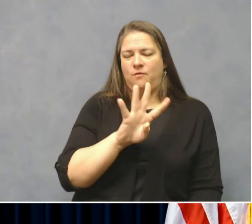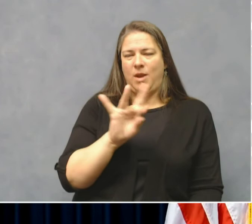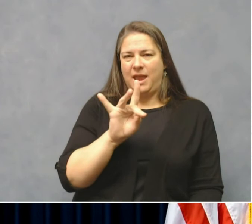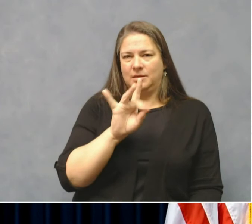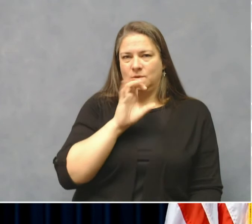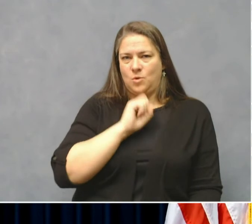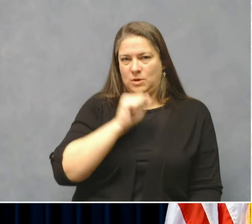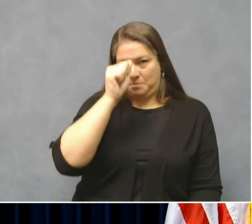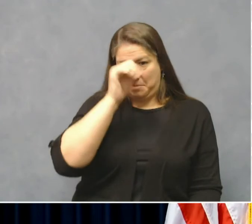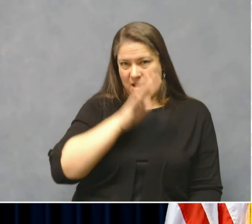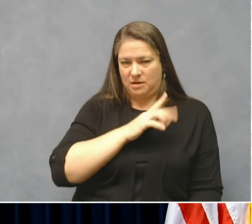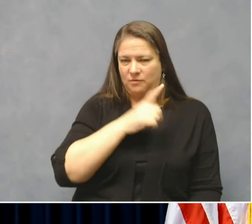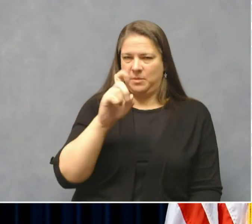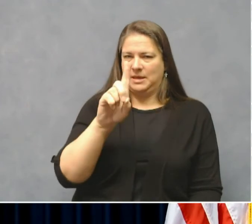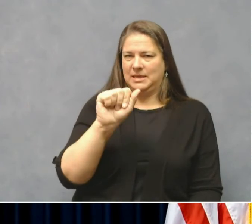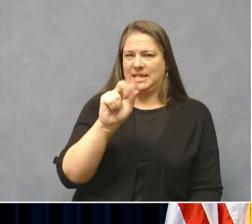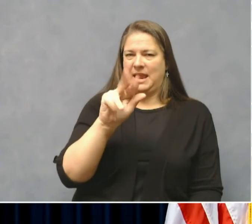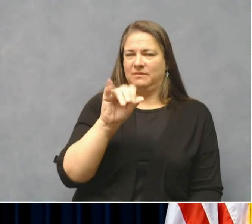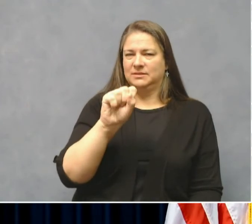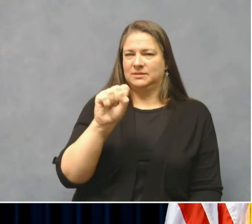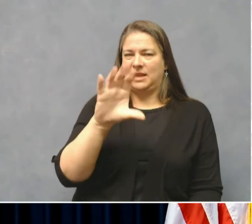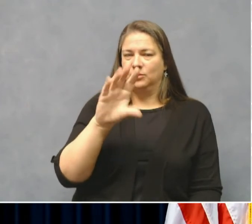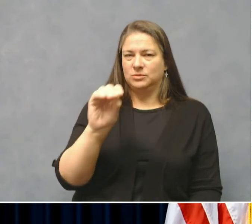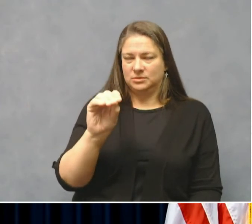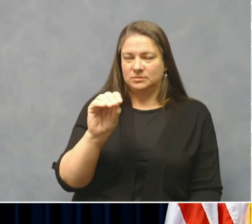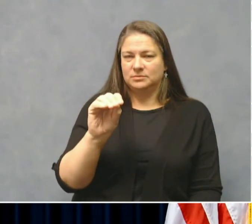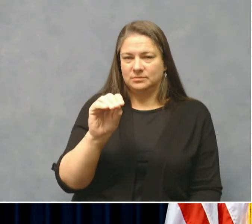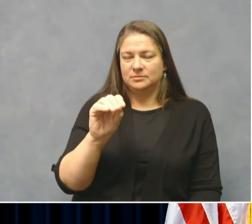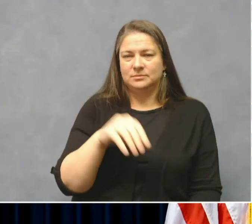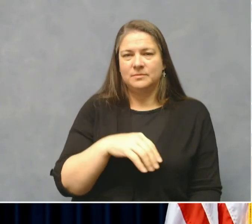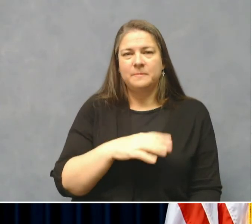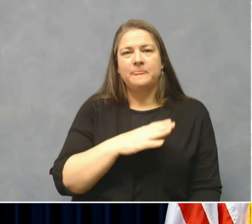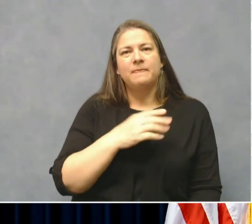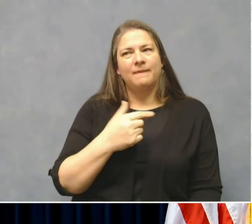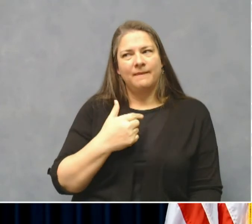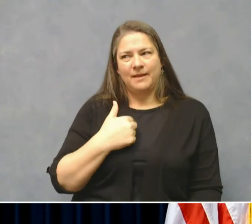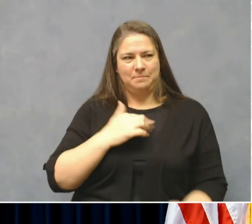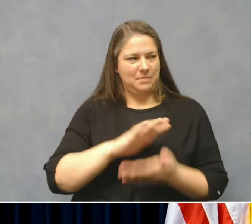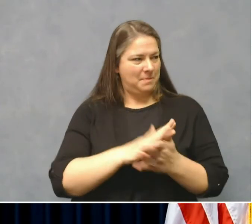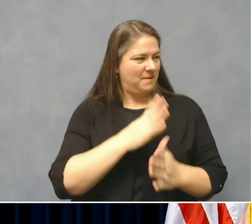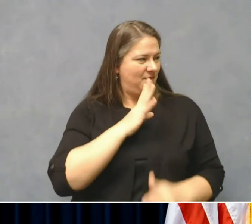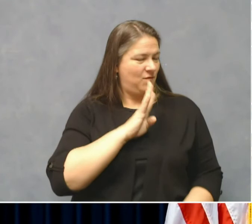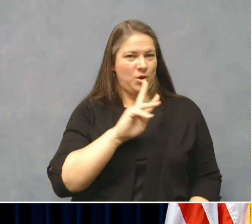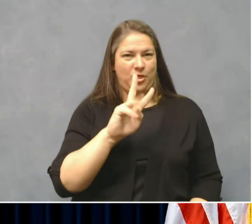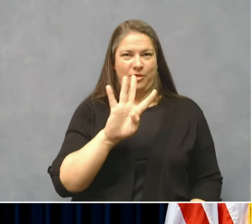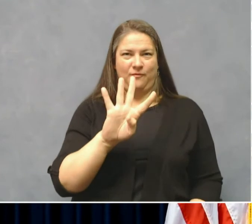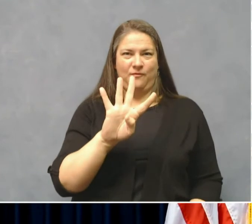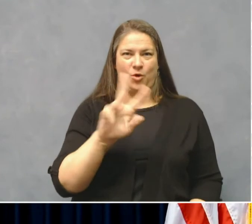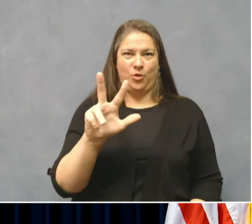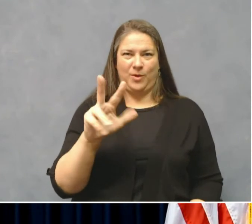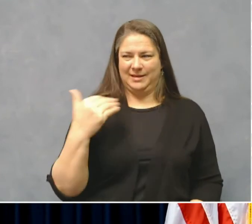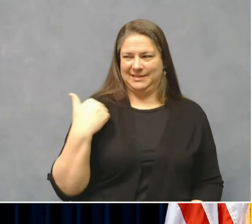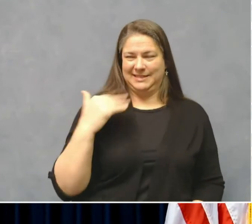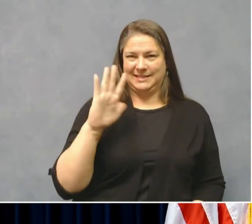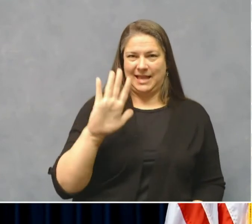from Davis County. Turned 43 on Sunday. 48.